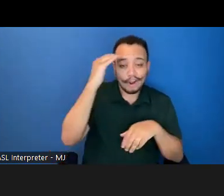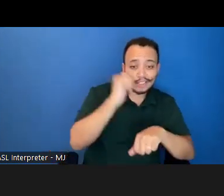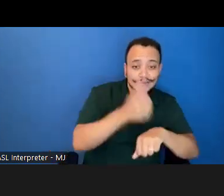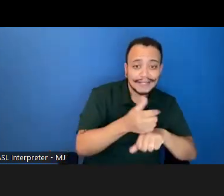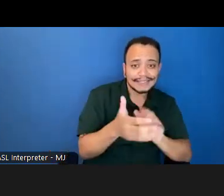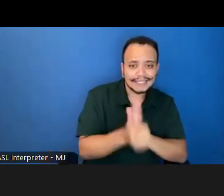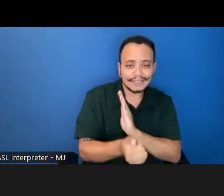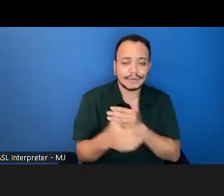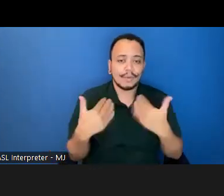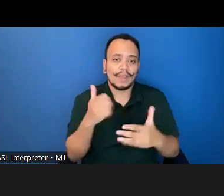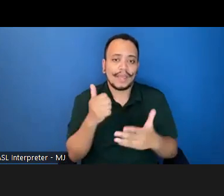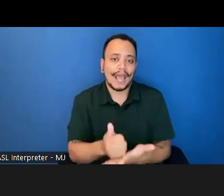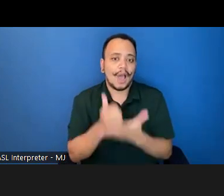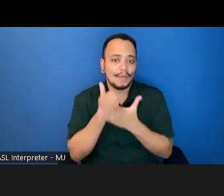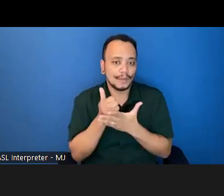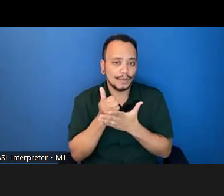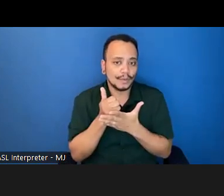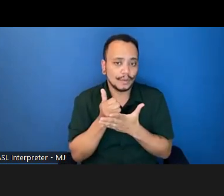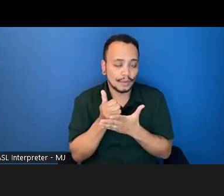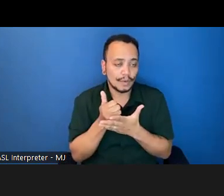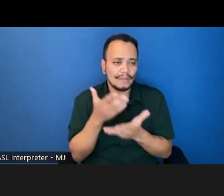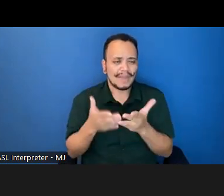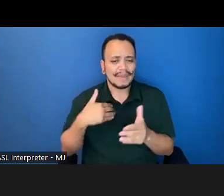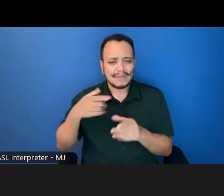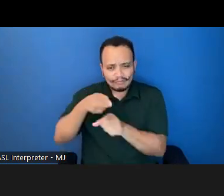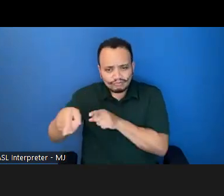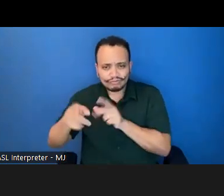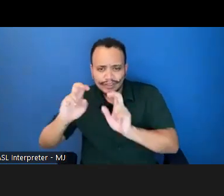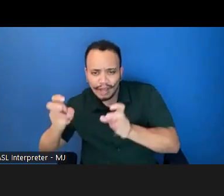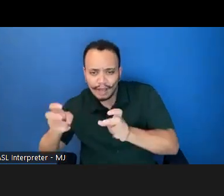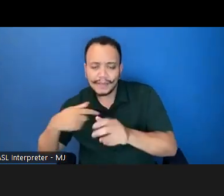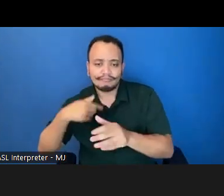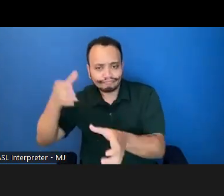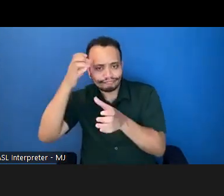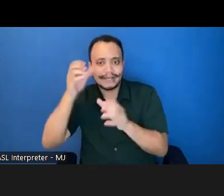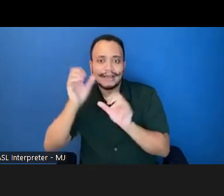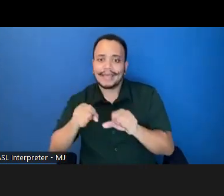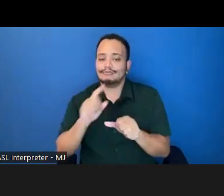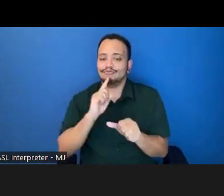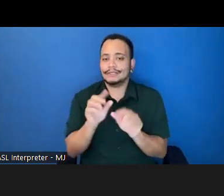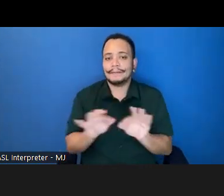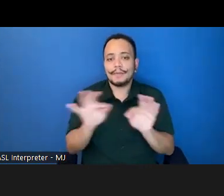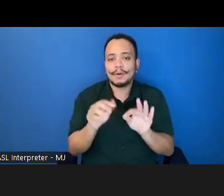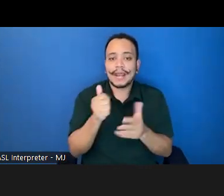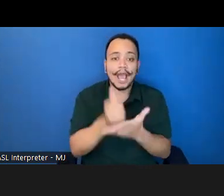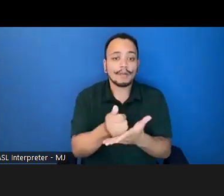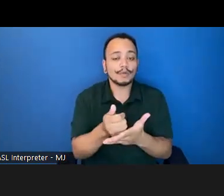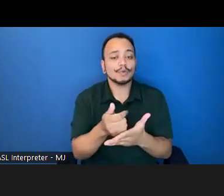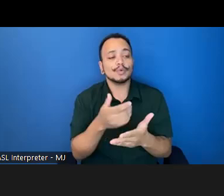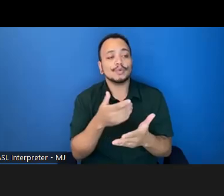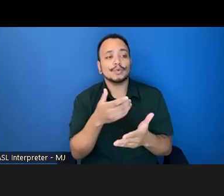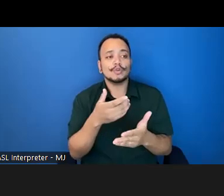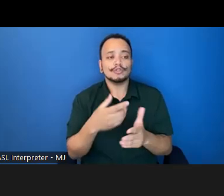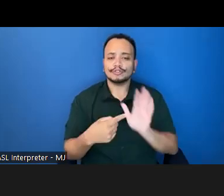are knowledgeable or a subject expert is important as you consider a promotion,